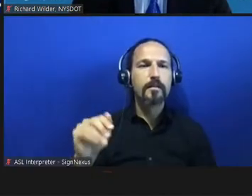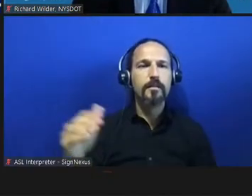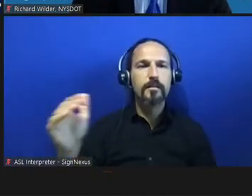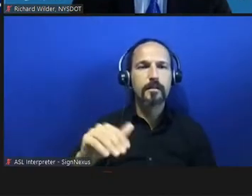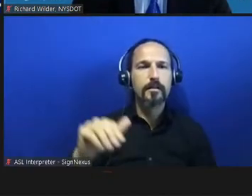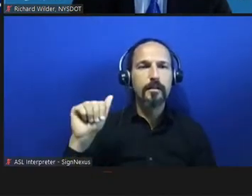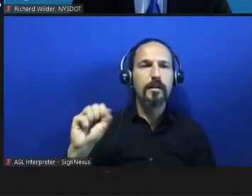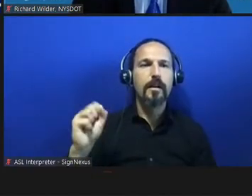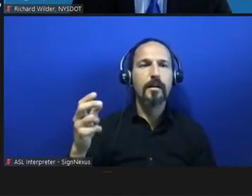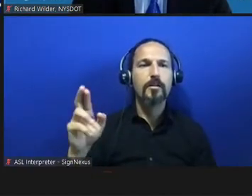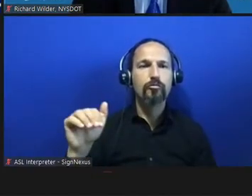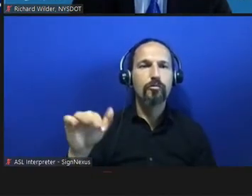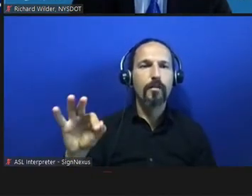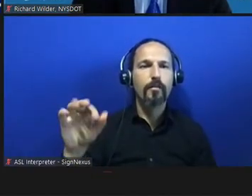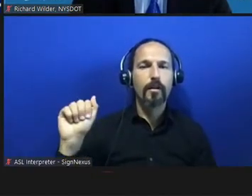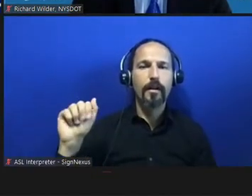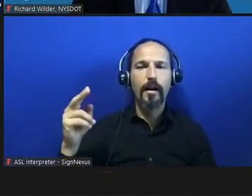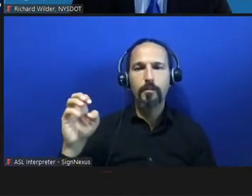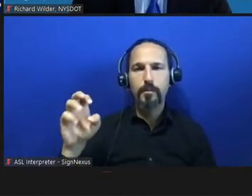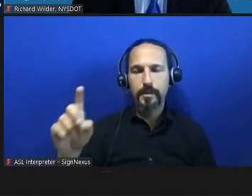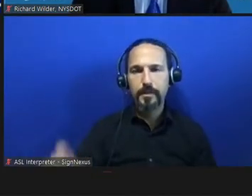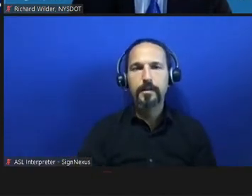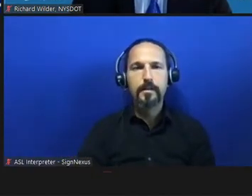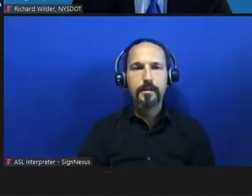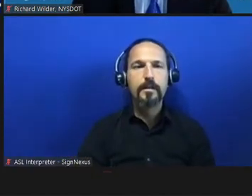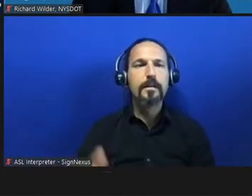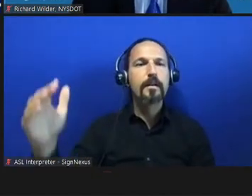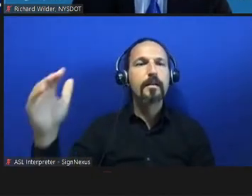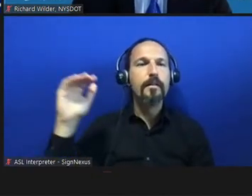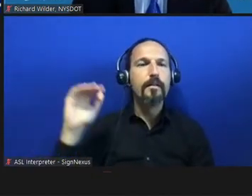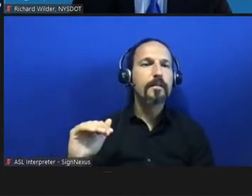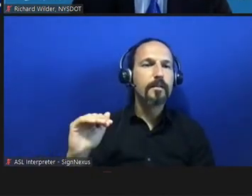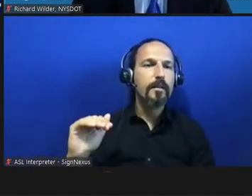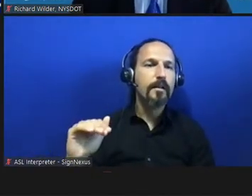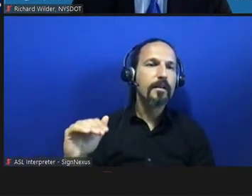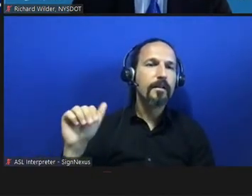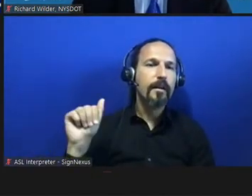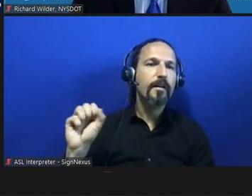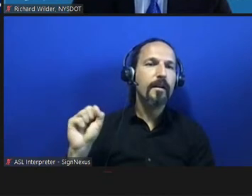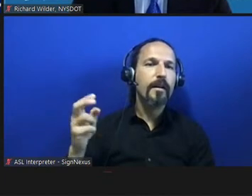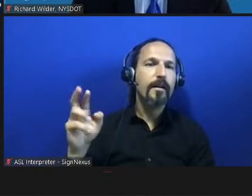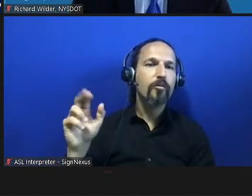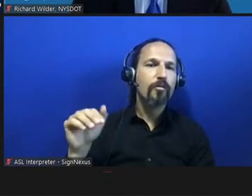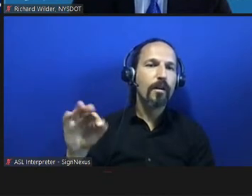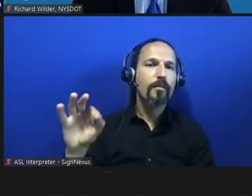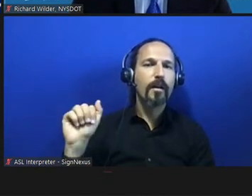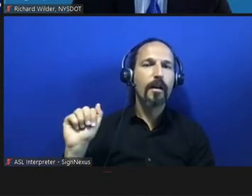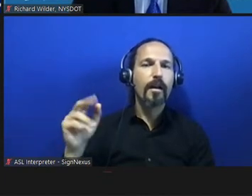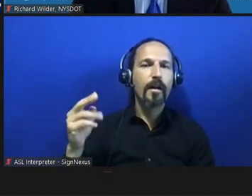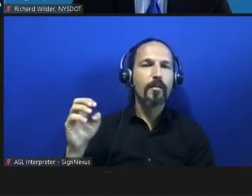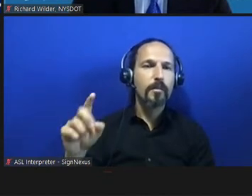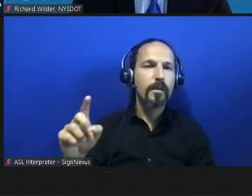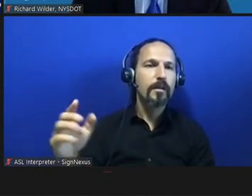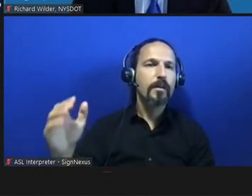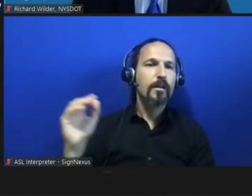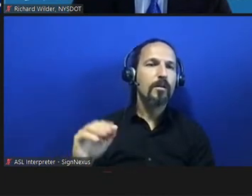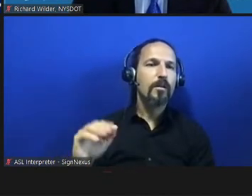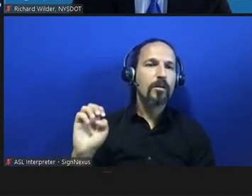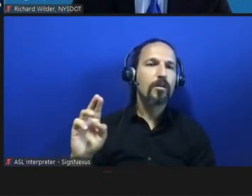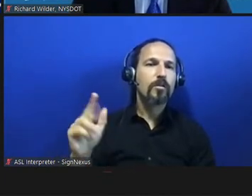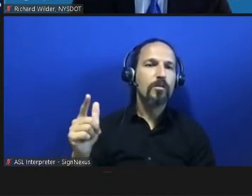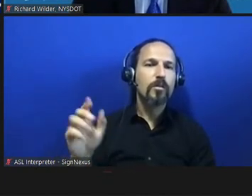Ashraf Ahmed our next speaker is Ashraf Ahmed followed by Eugene